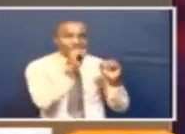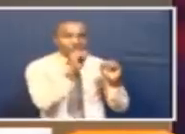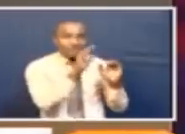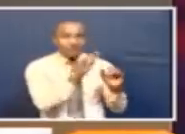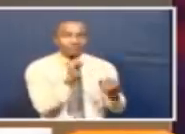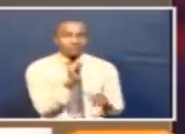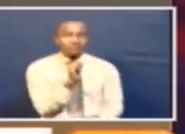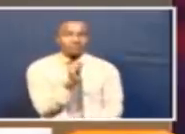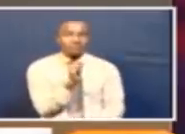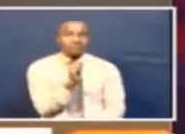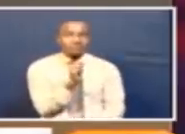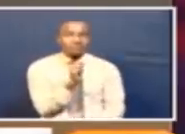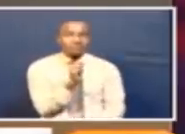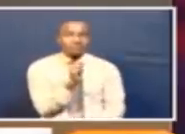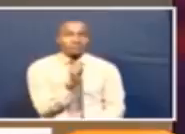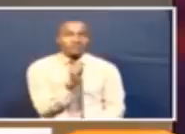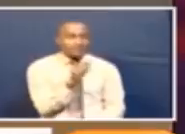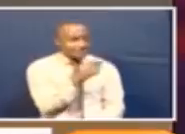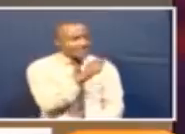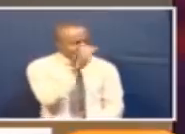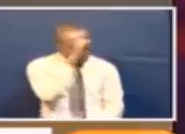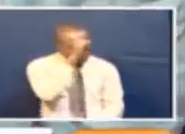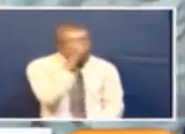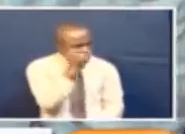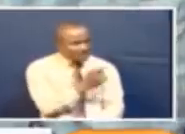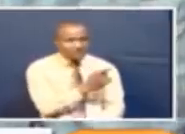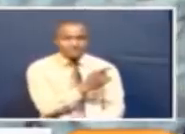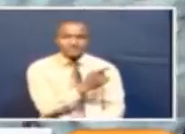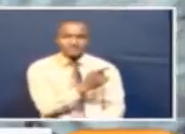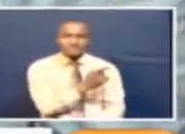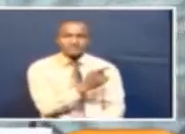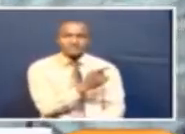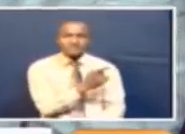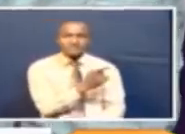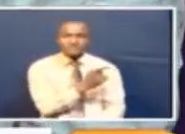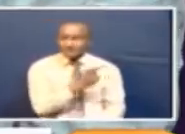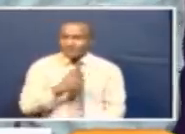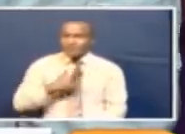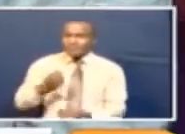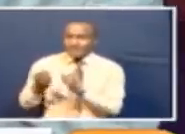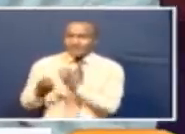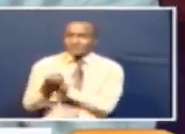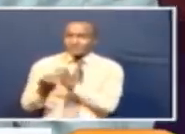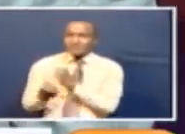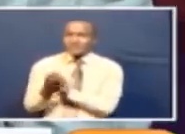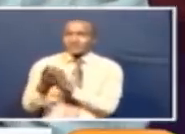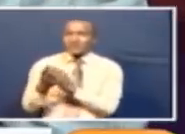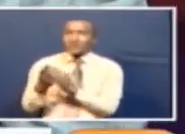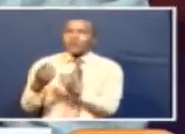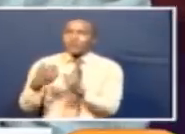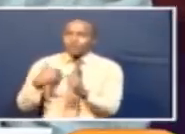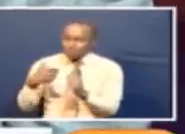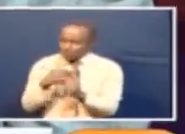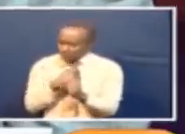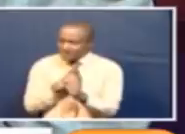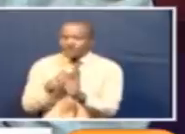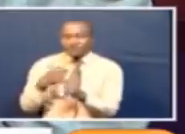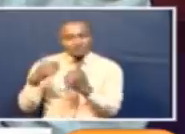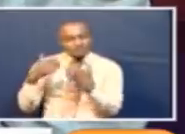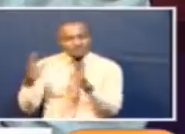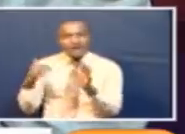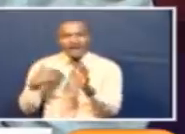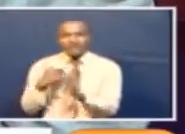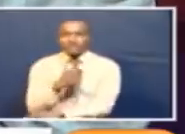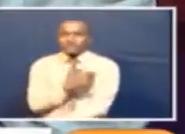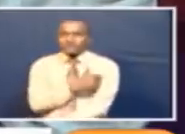it? Why would you call perhaps it stupid? Why are you saying it's stupid? Hussein, I've just been explaining this. You know, we train family medicine